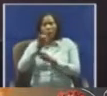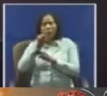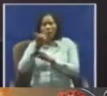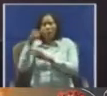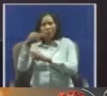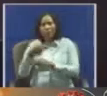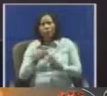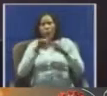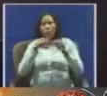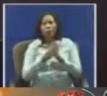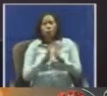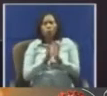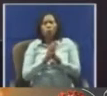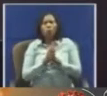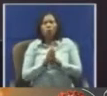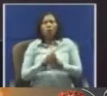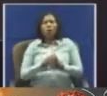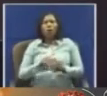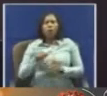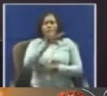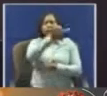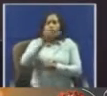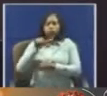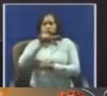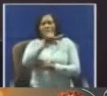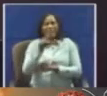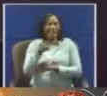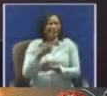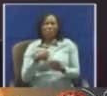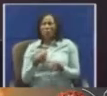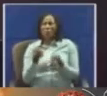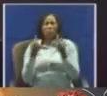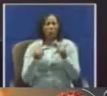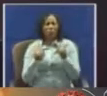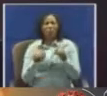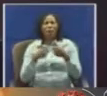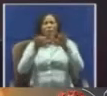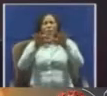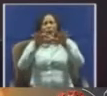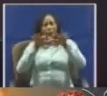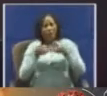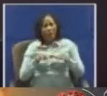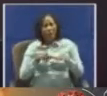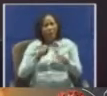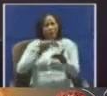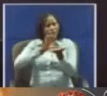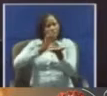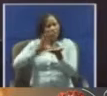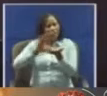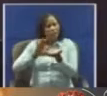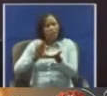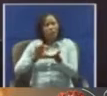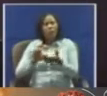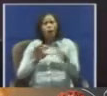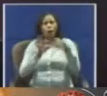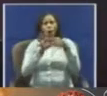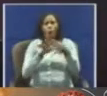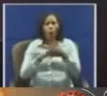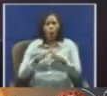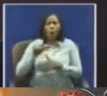domestic travel. And it's always beyond me why Parliament has to fund the domestic travel arrangements